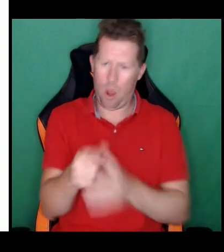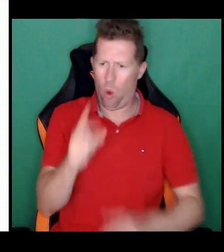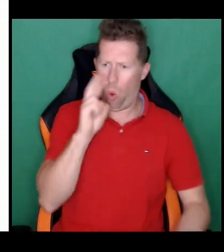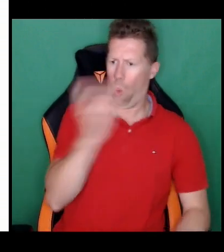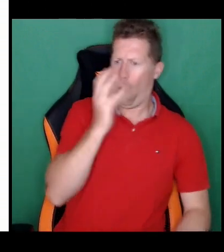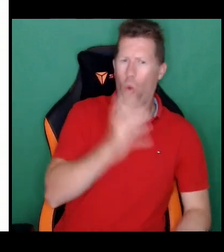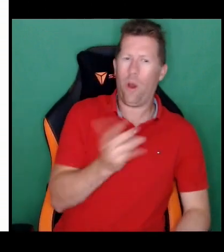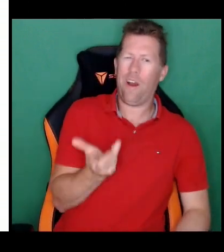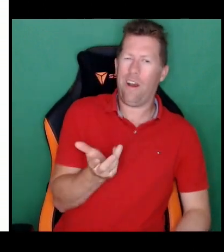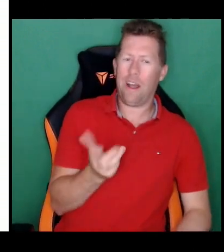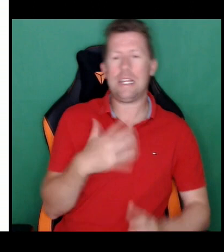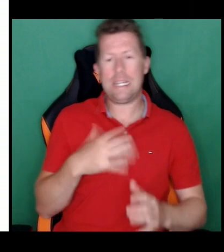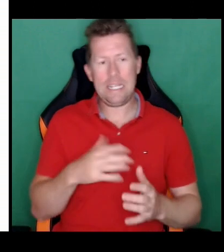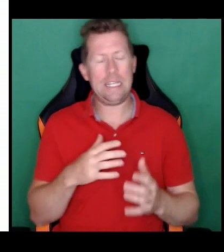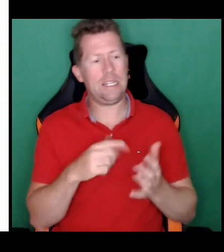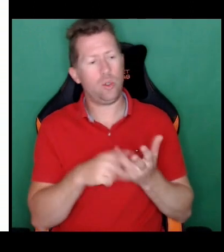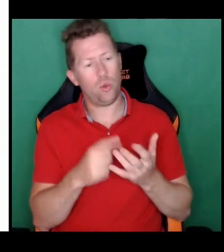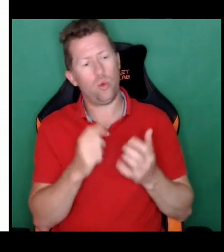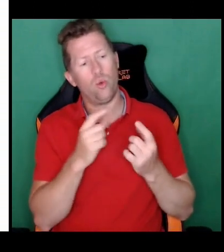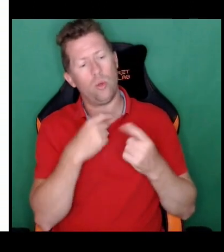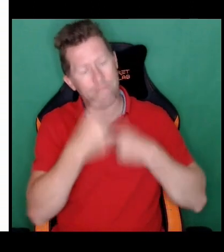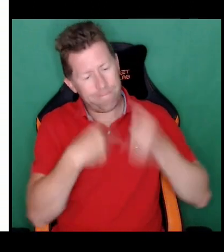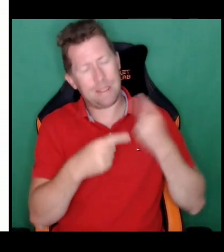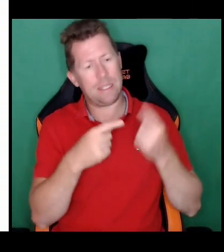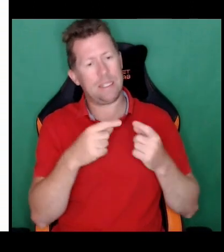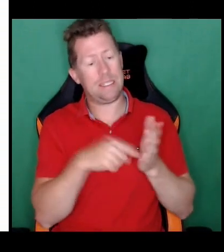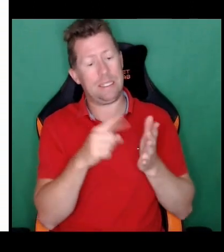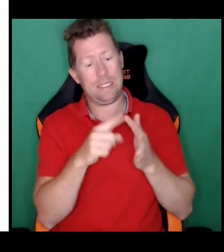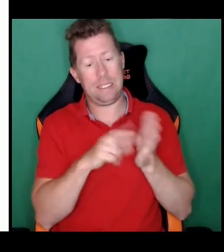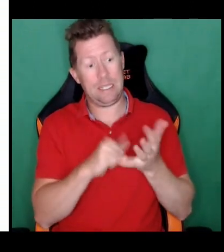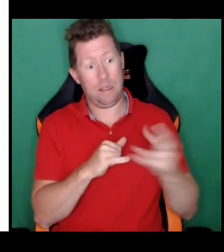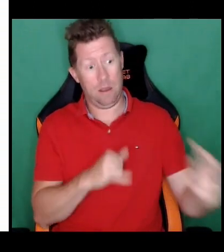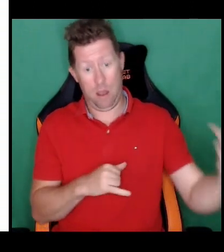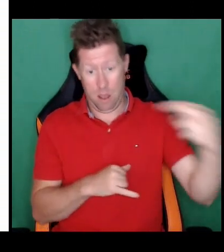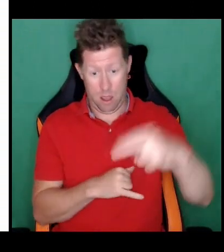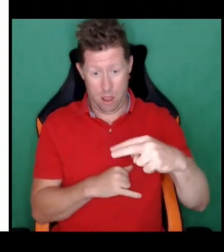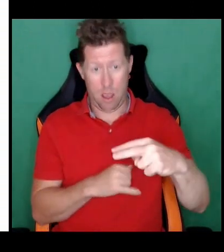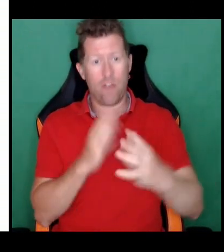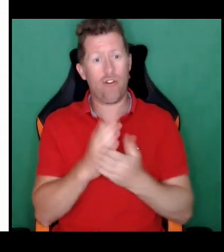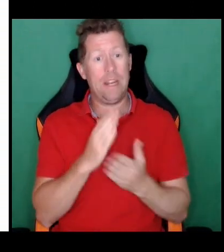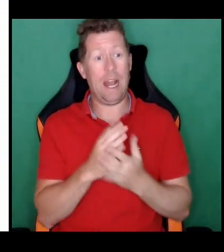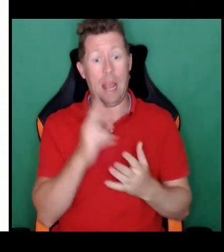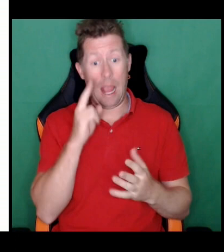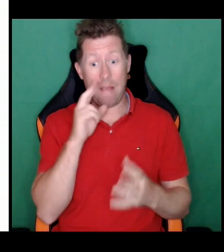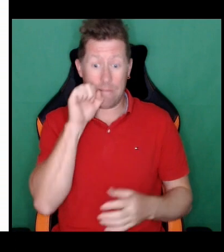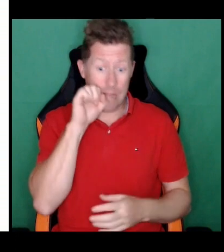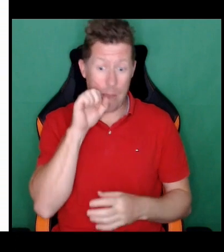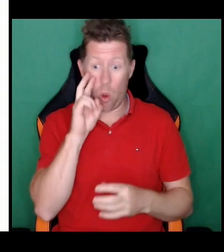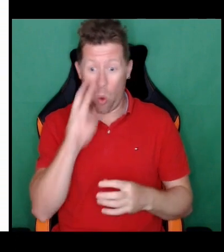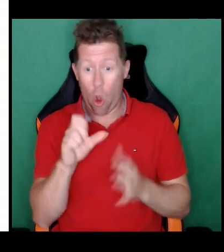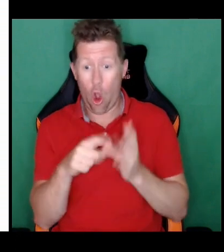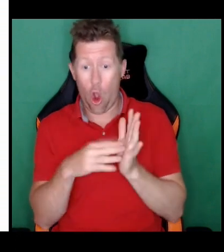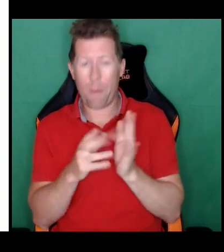these teenagers with empathy and understanding that through their eyes, for many of them, vaping does seem really, really common,